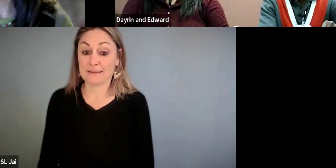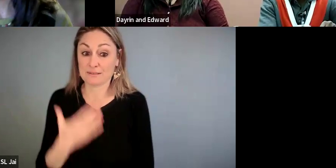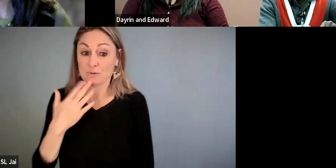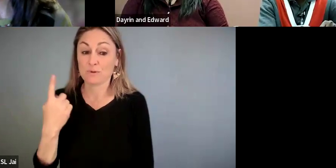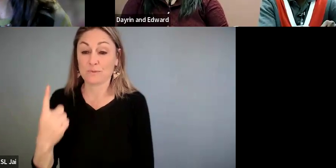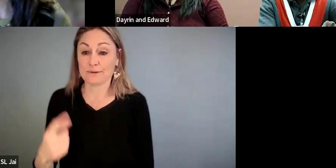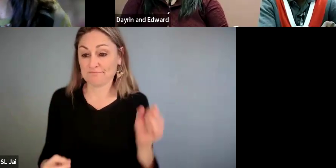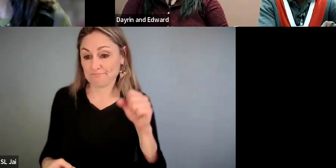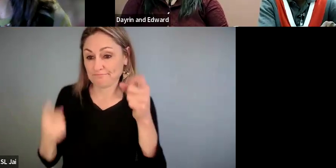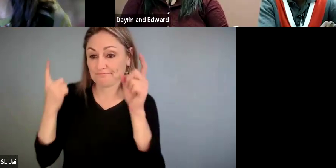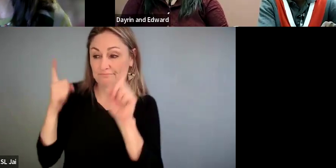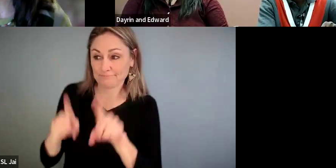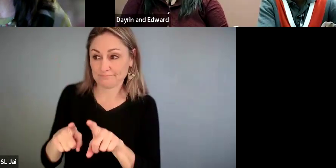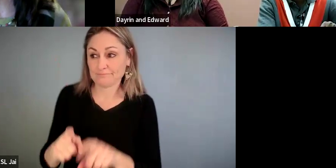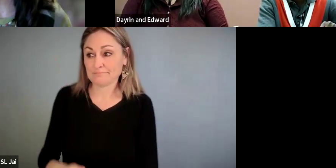is.